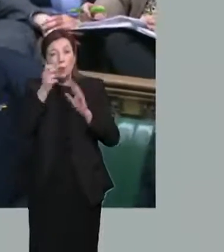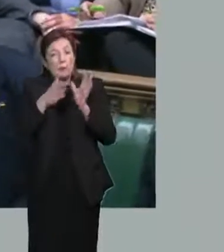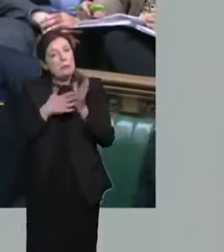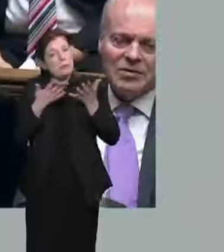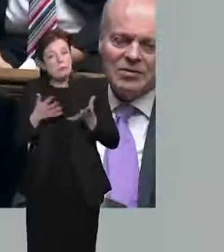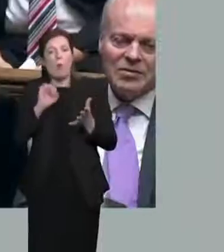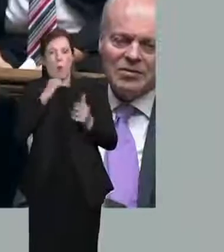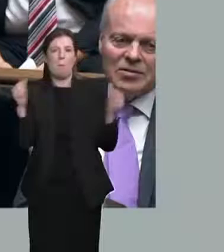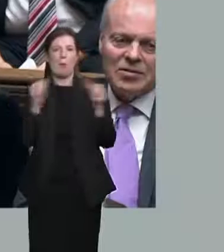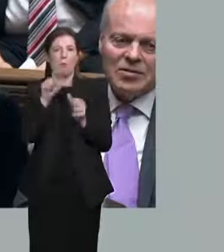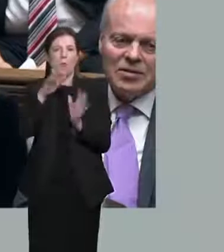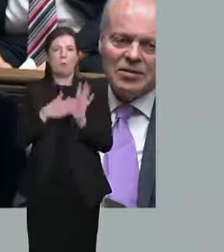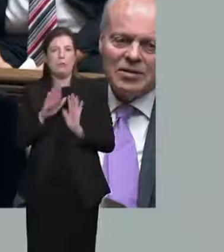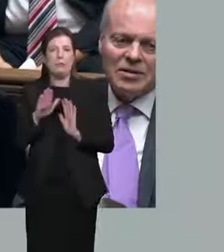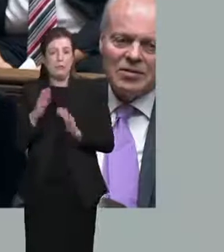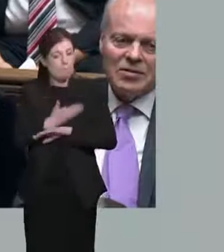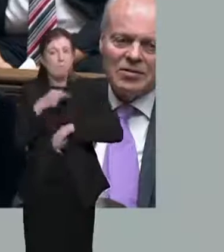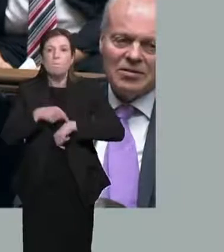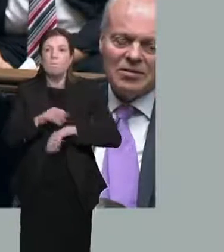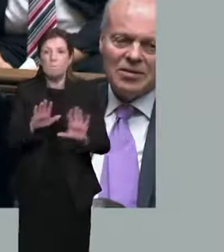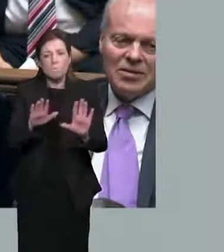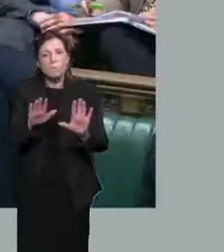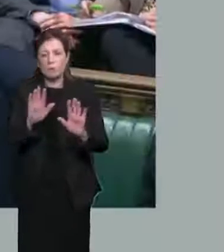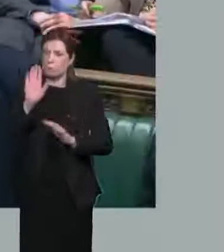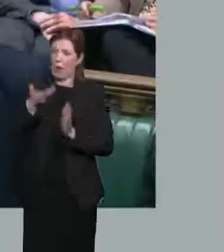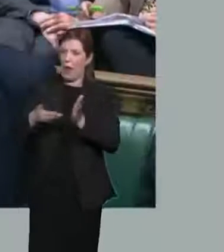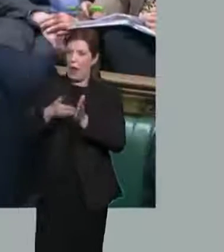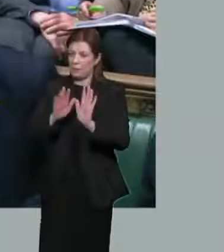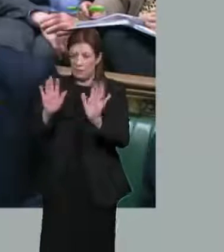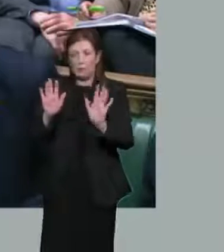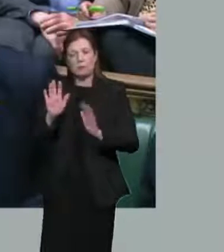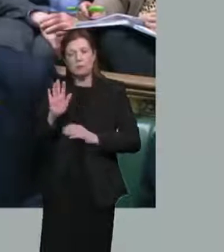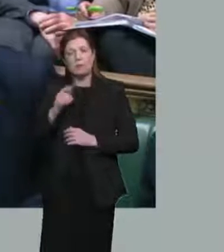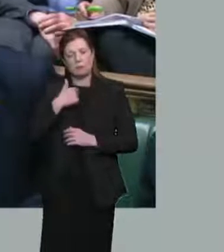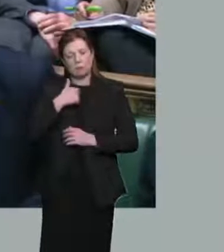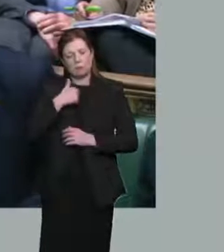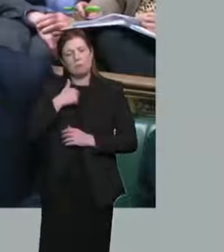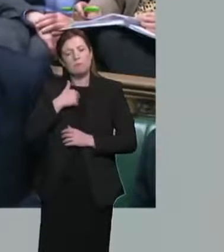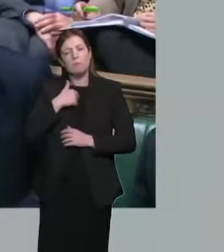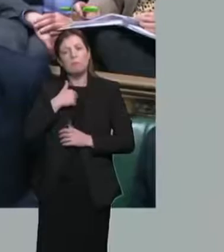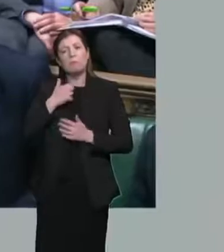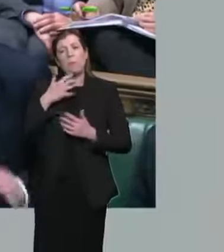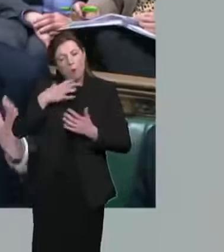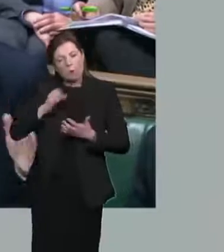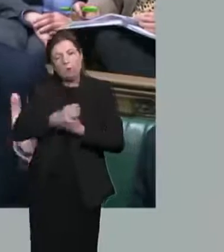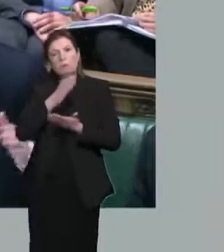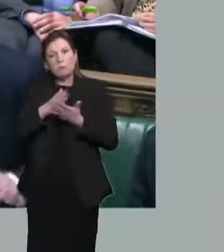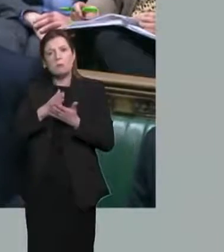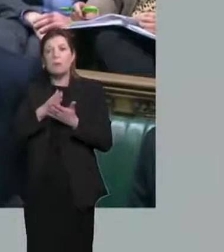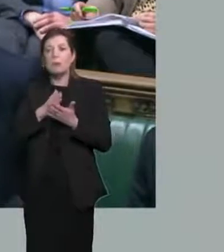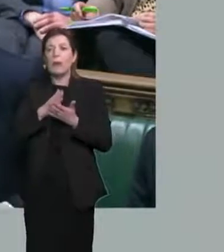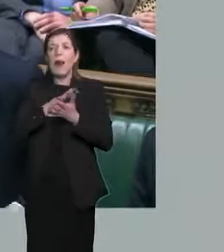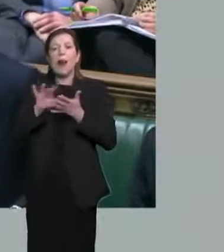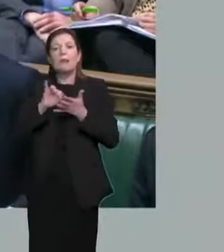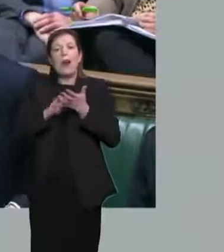if I remember correctly. And Mr. Speaker, we are continuing to look at ways of making sure that high-speed